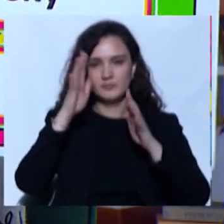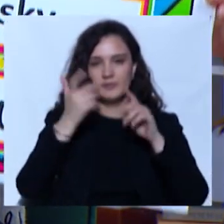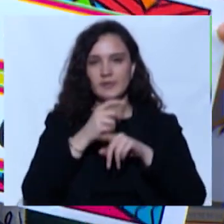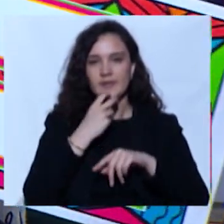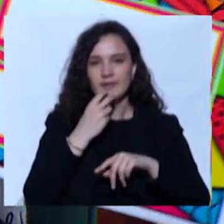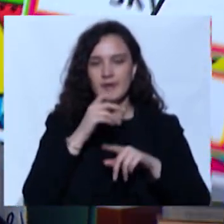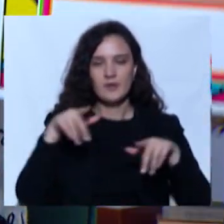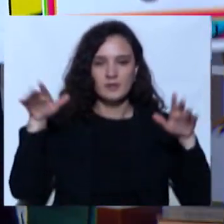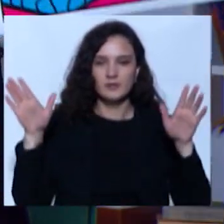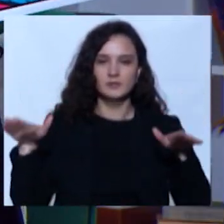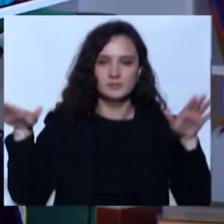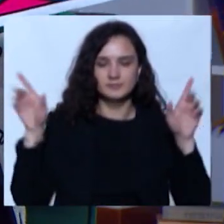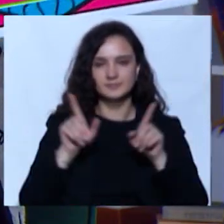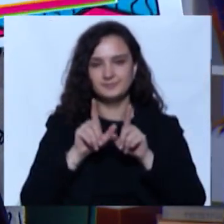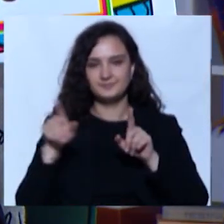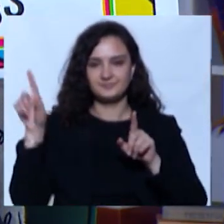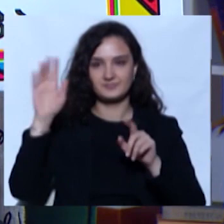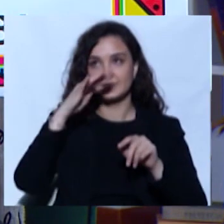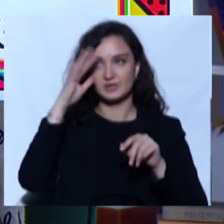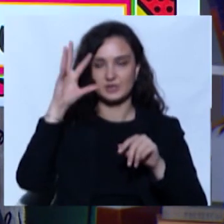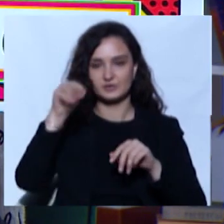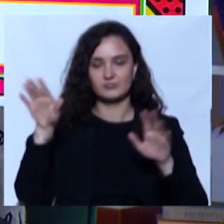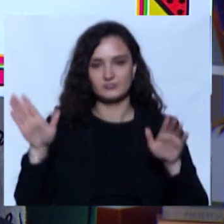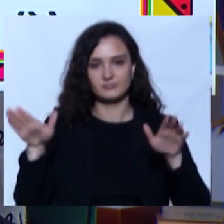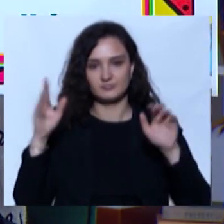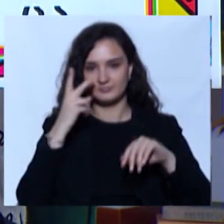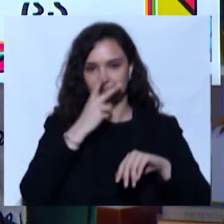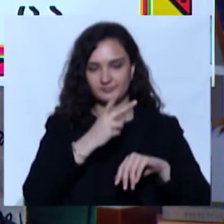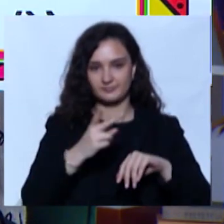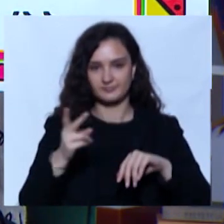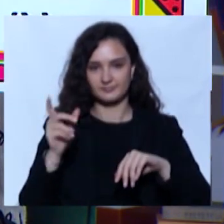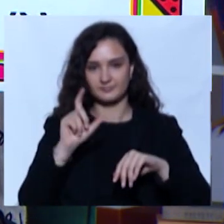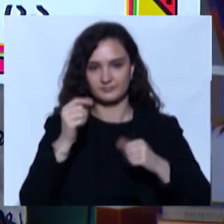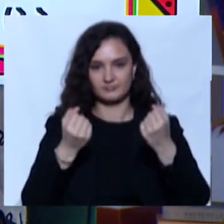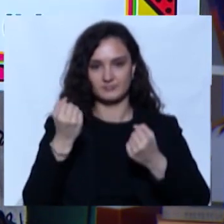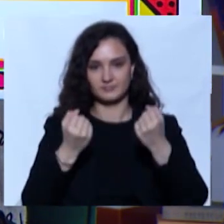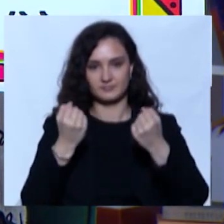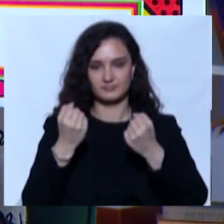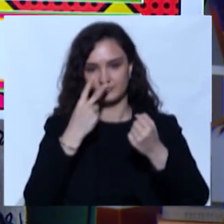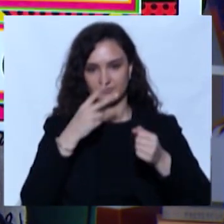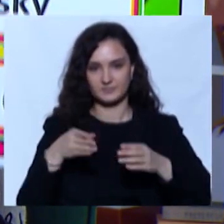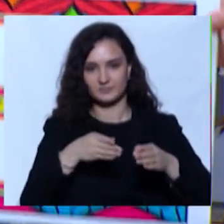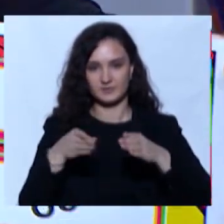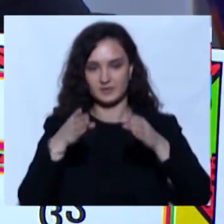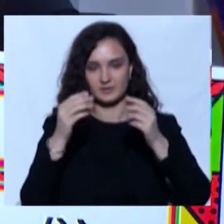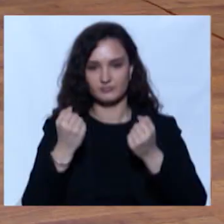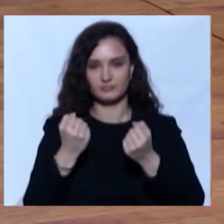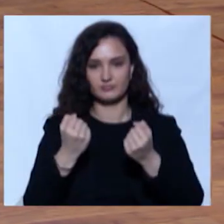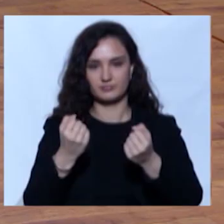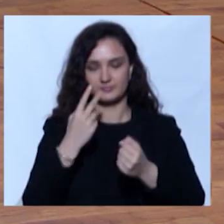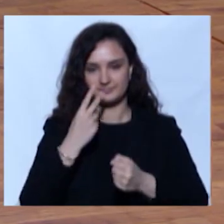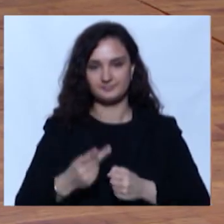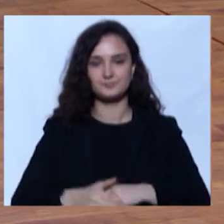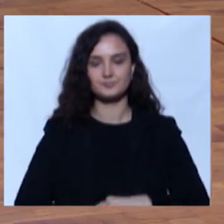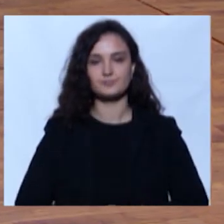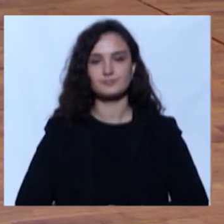to fly around about in the sky. He could see a bright blue truck on the countryside road.